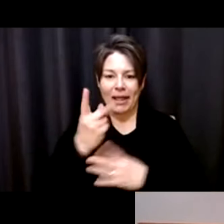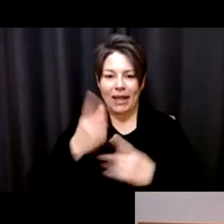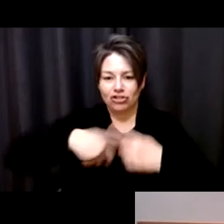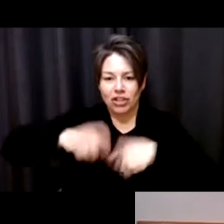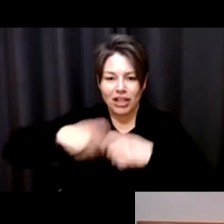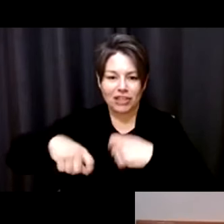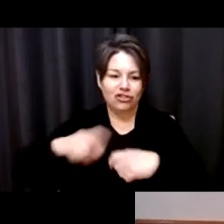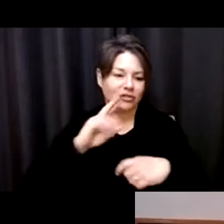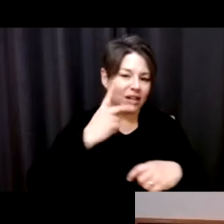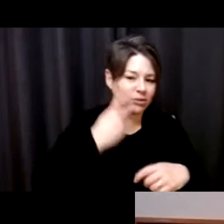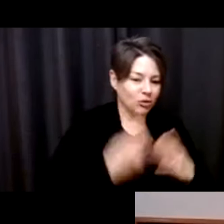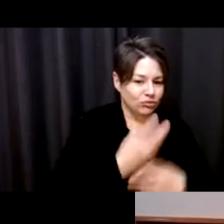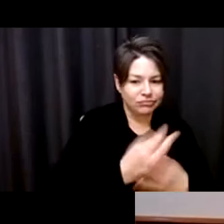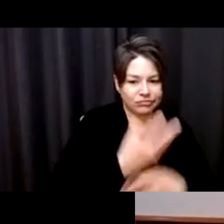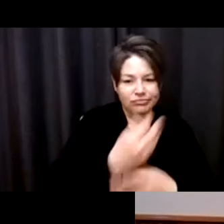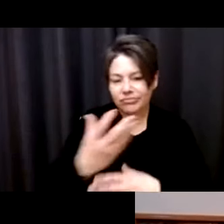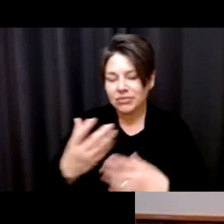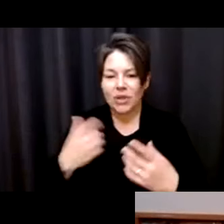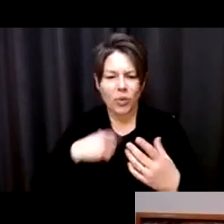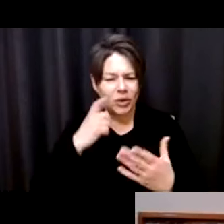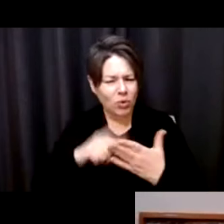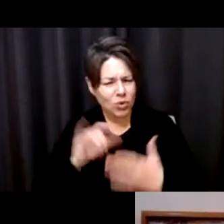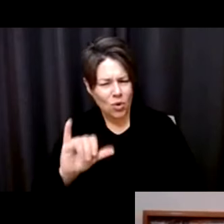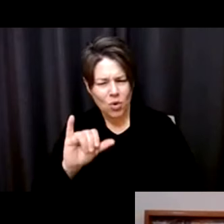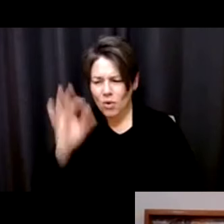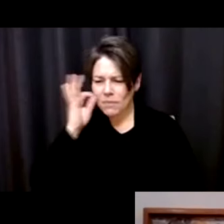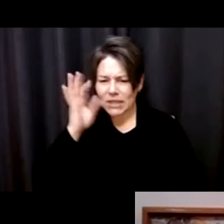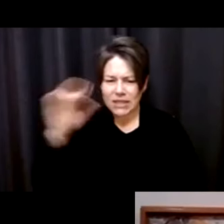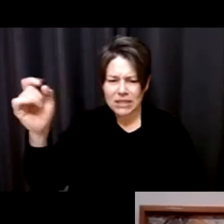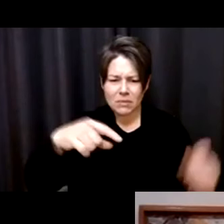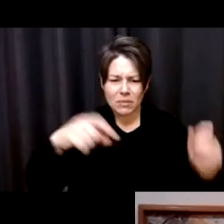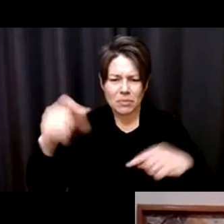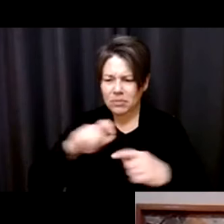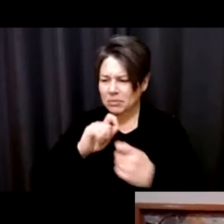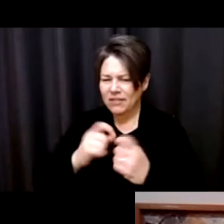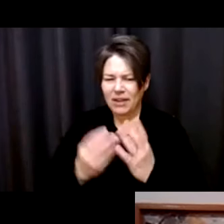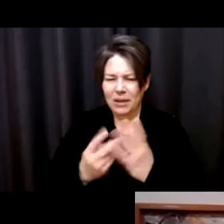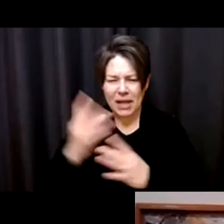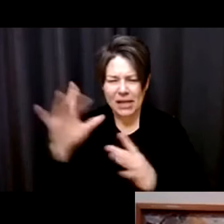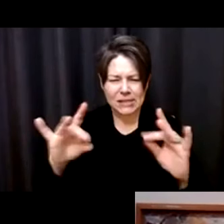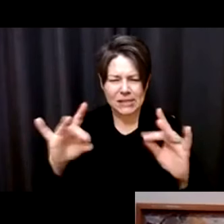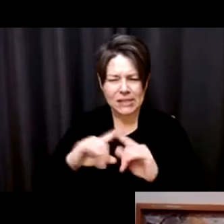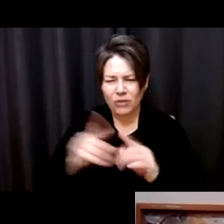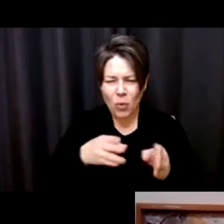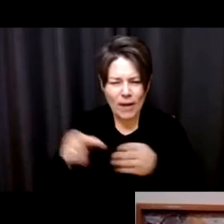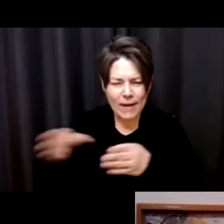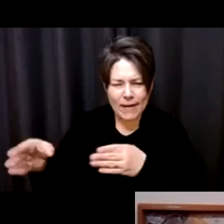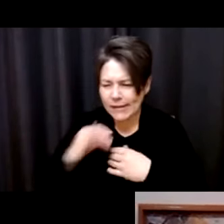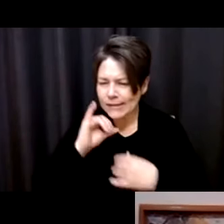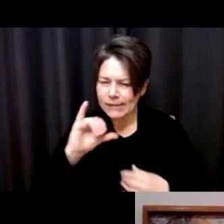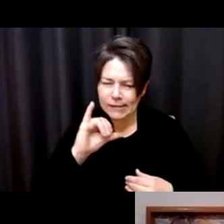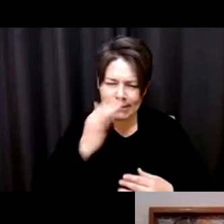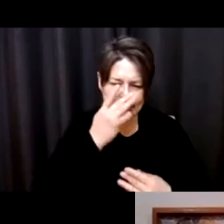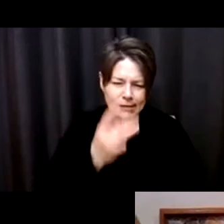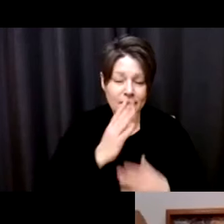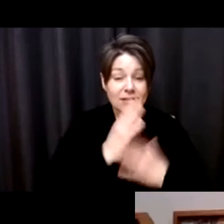planting vegetables and just seeing how the bees visited plants in different ways. And, you know, some